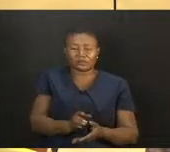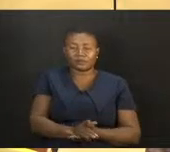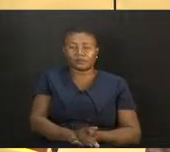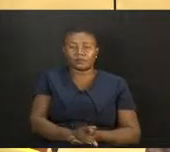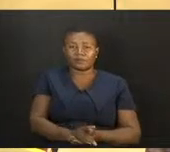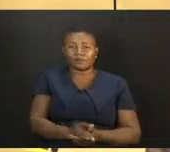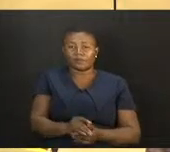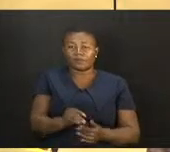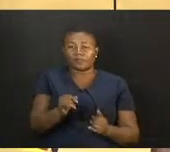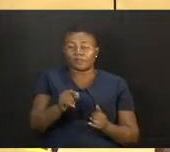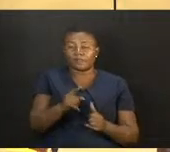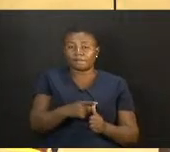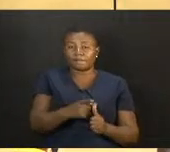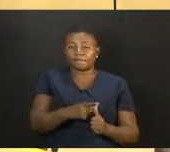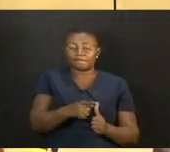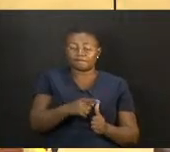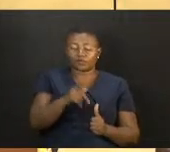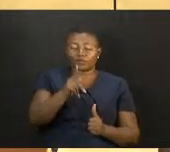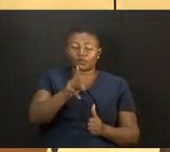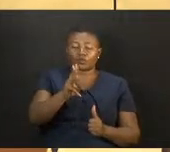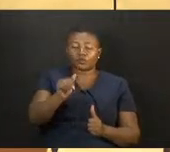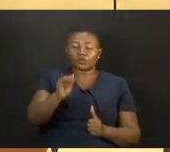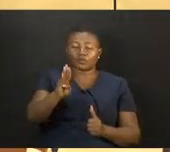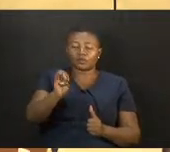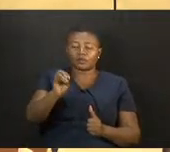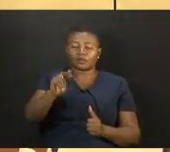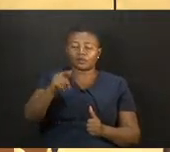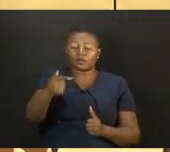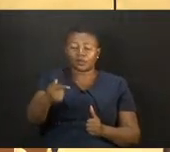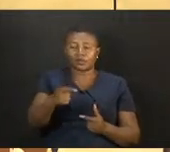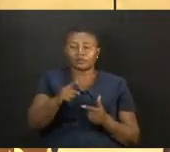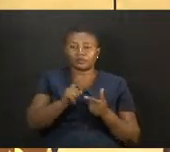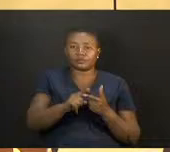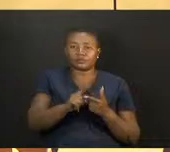I, Kwaben, I,